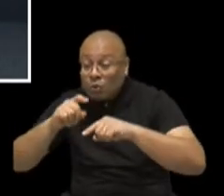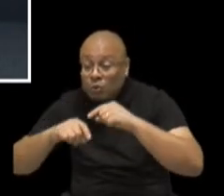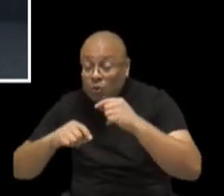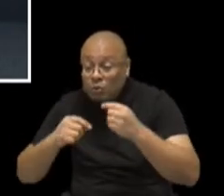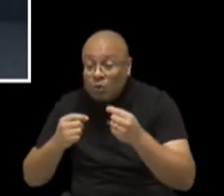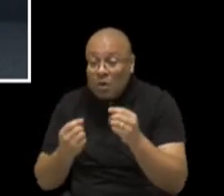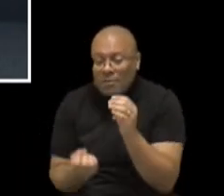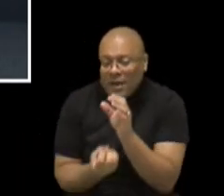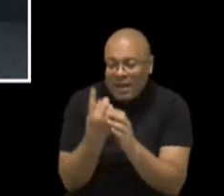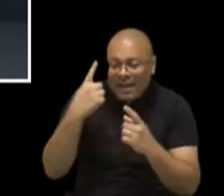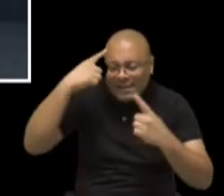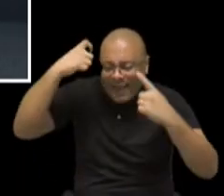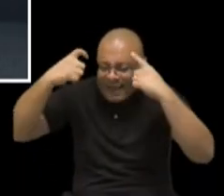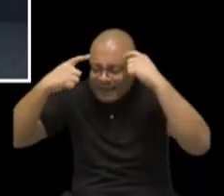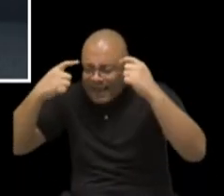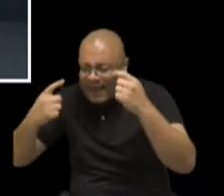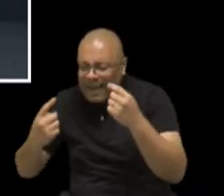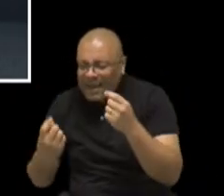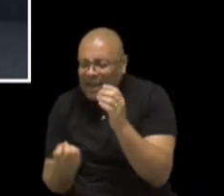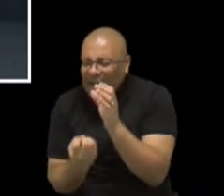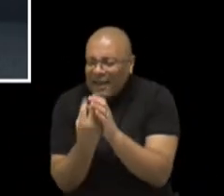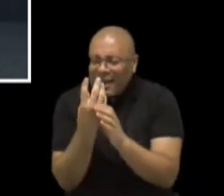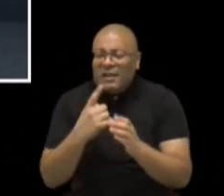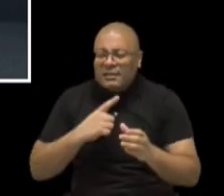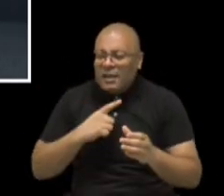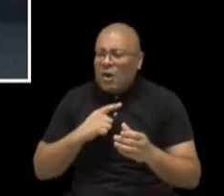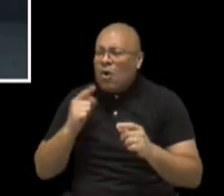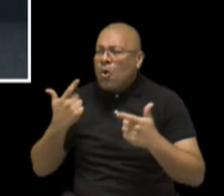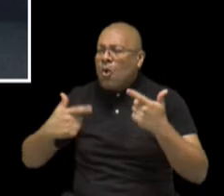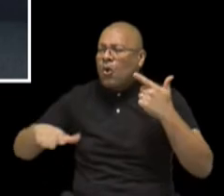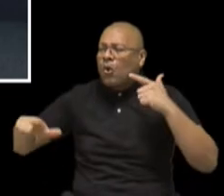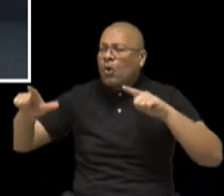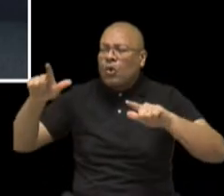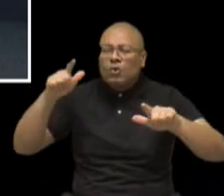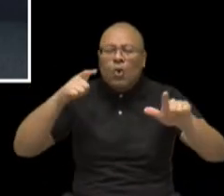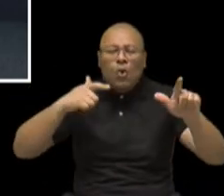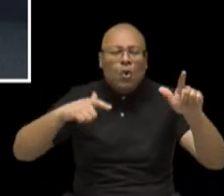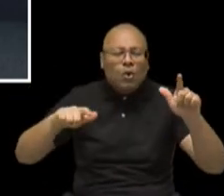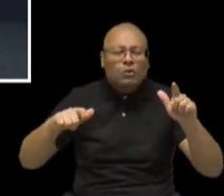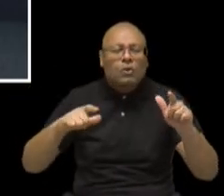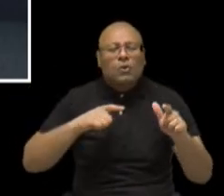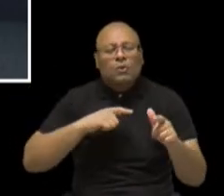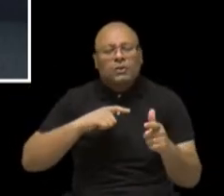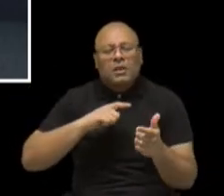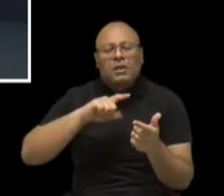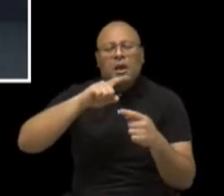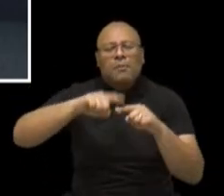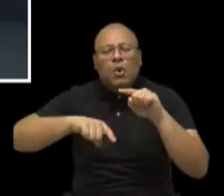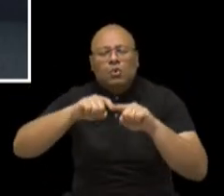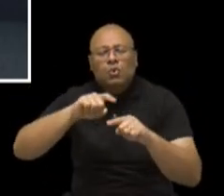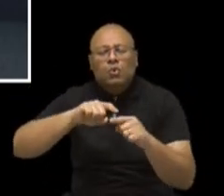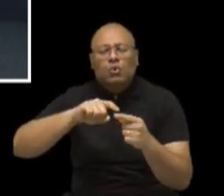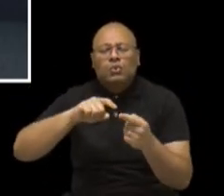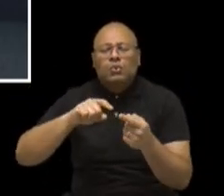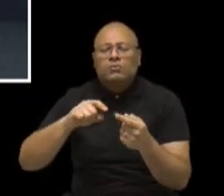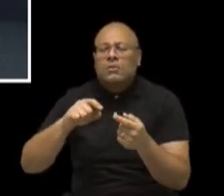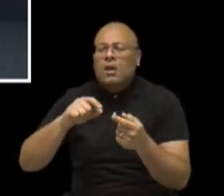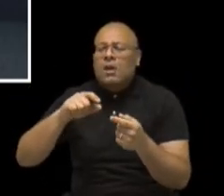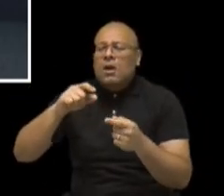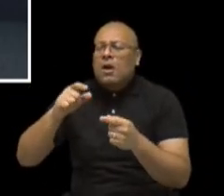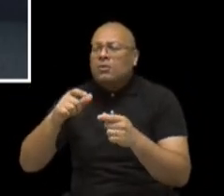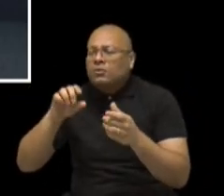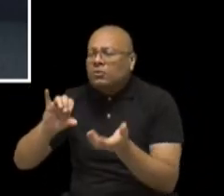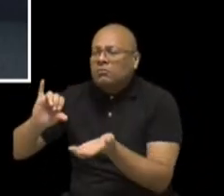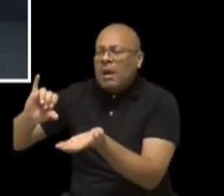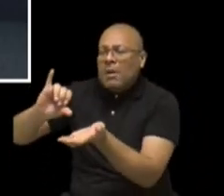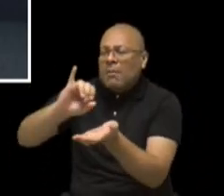great ideas. So we would collect all the empty bottles, all of the pieces, objects